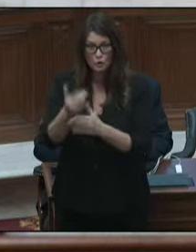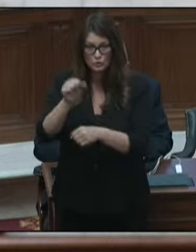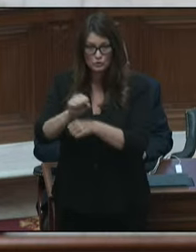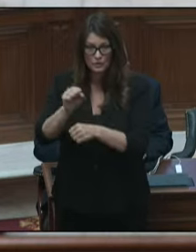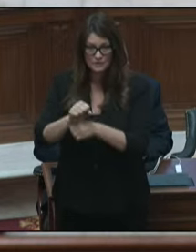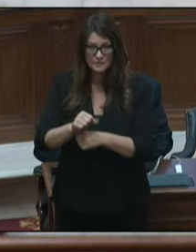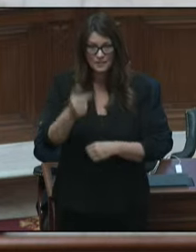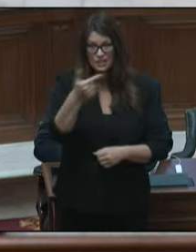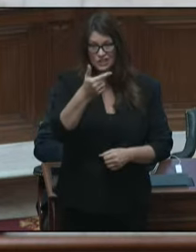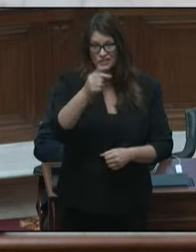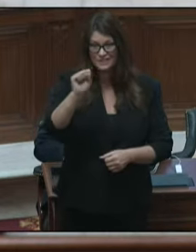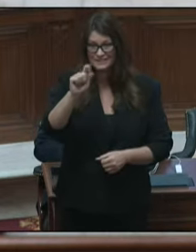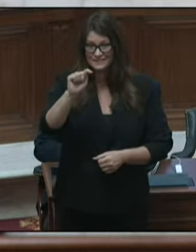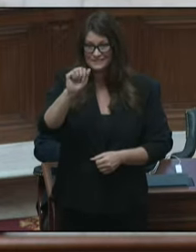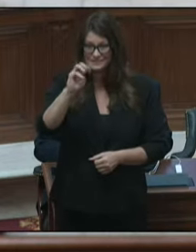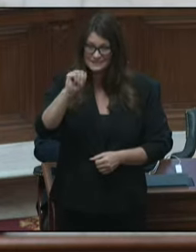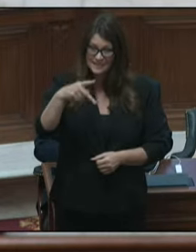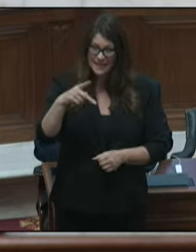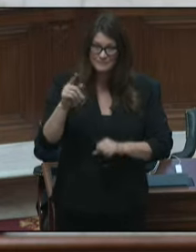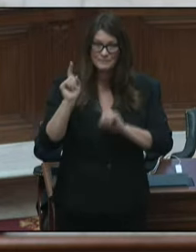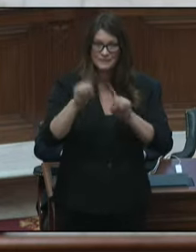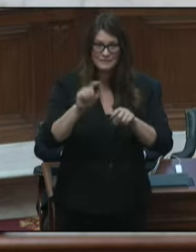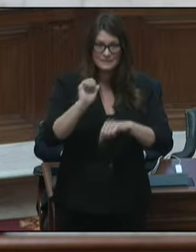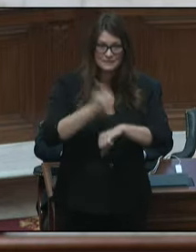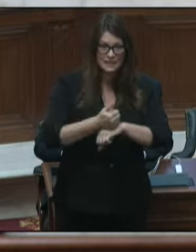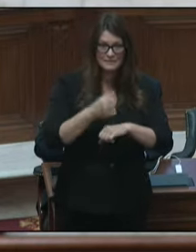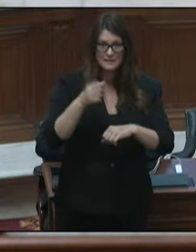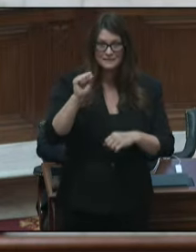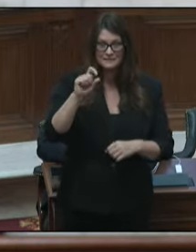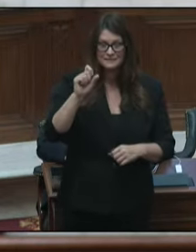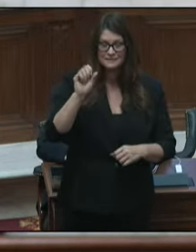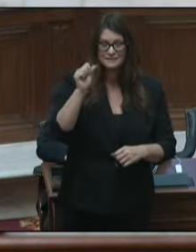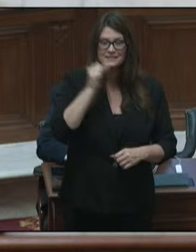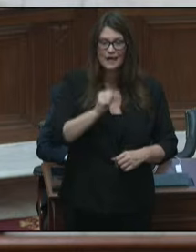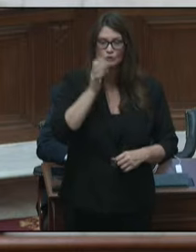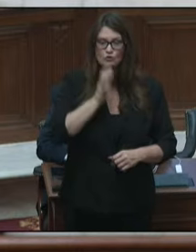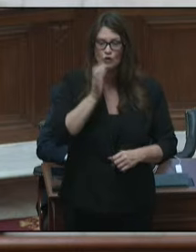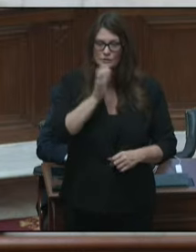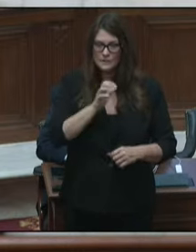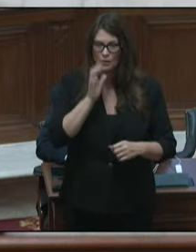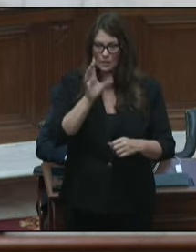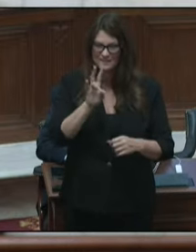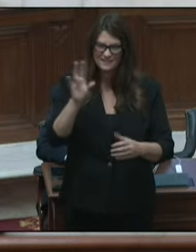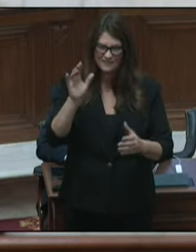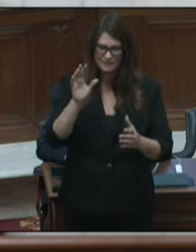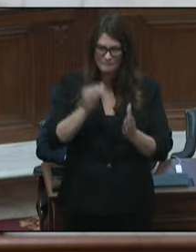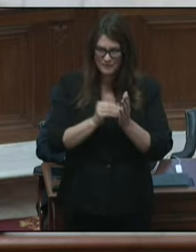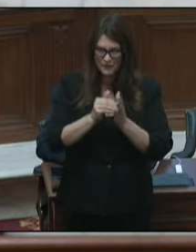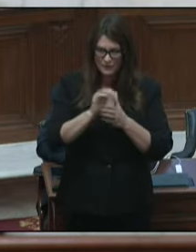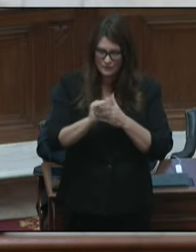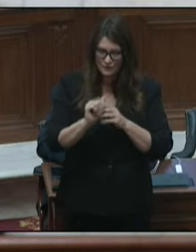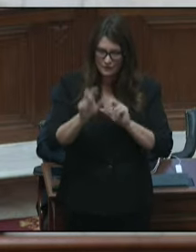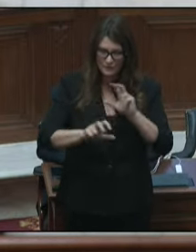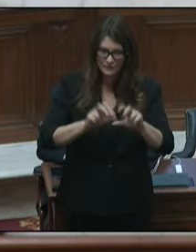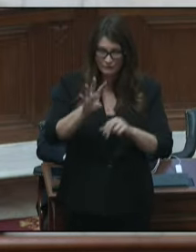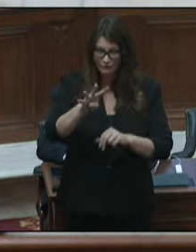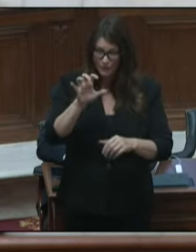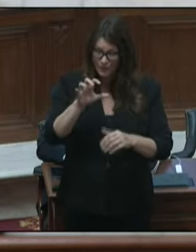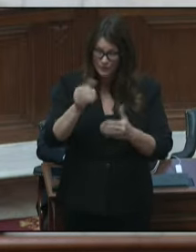G Stamp is coming to South Charleston with $70 million of investment and 400 new jobs.